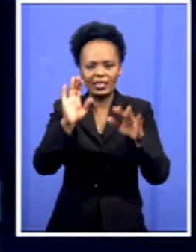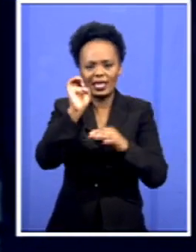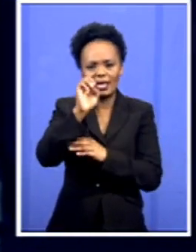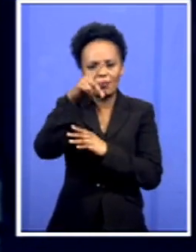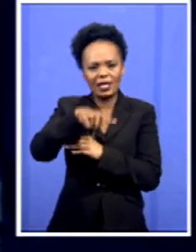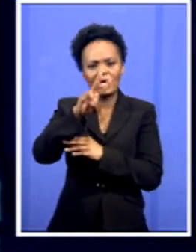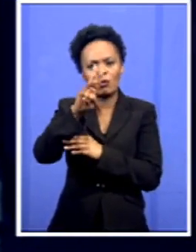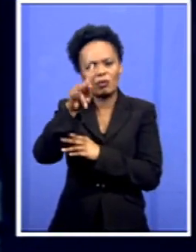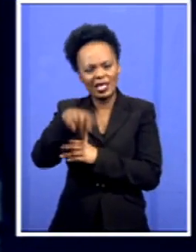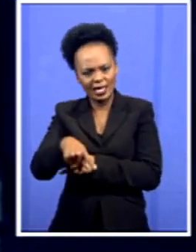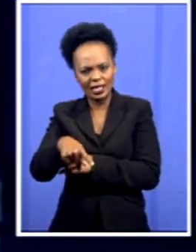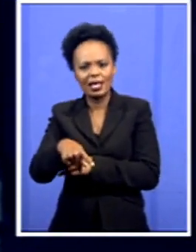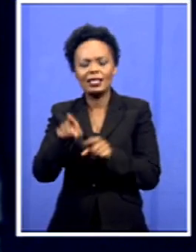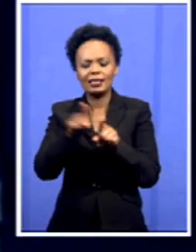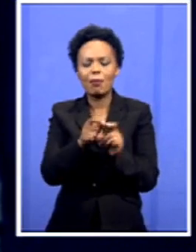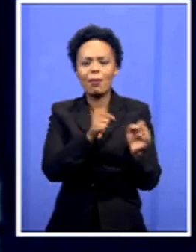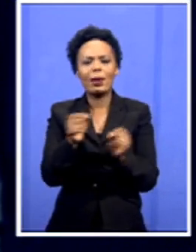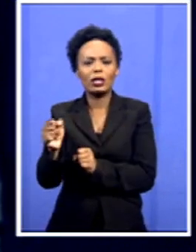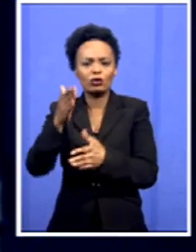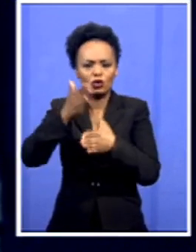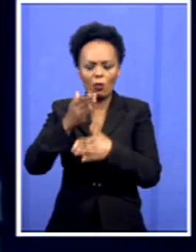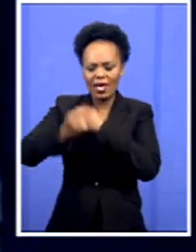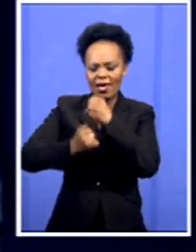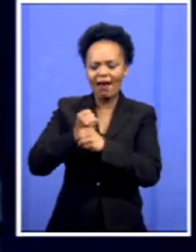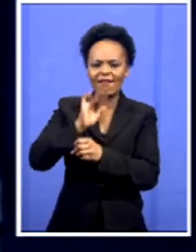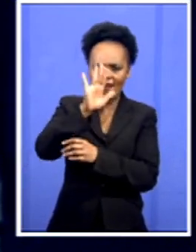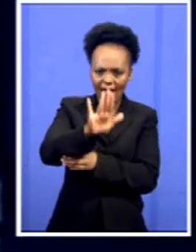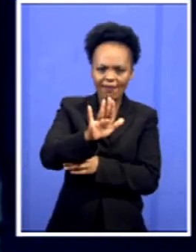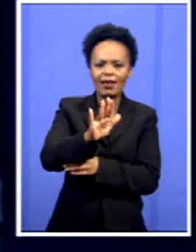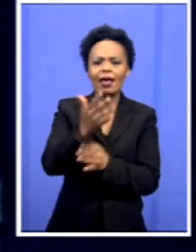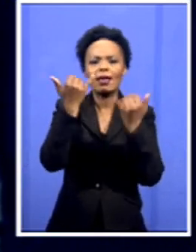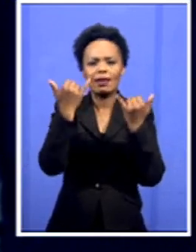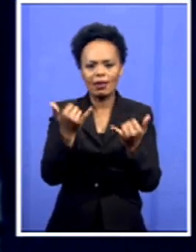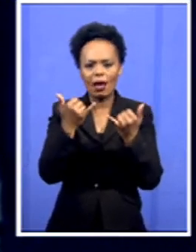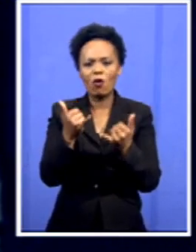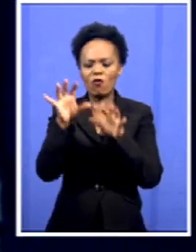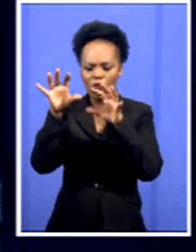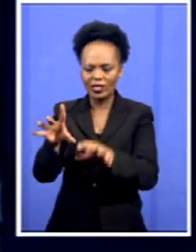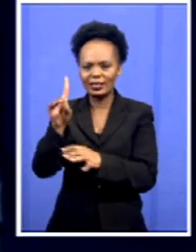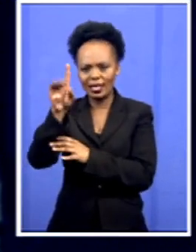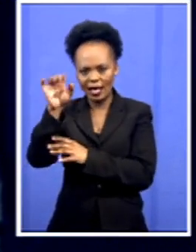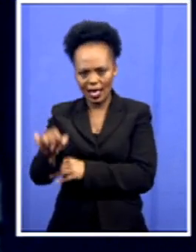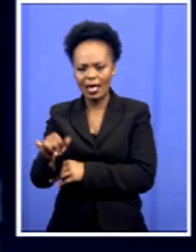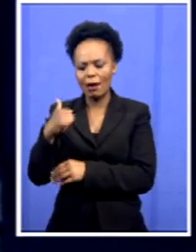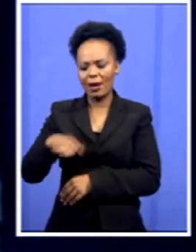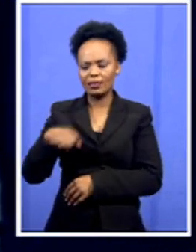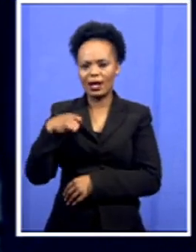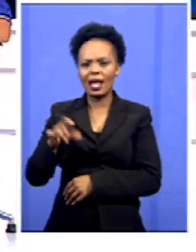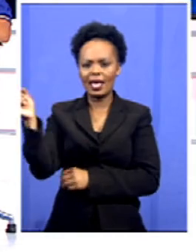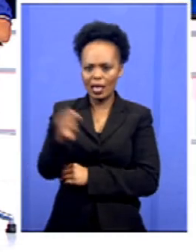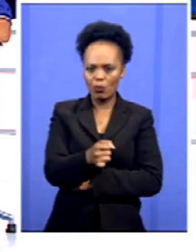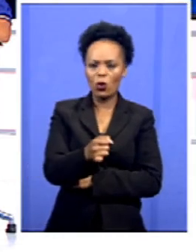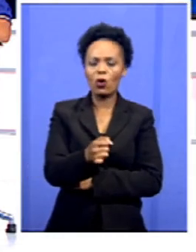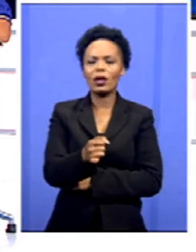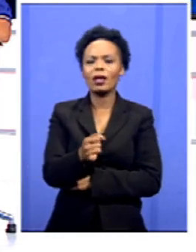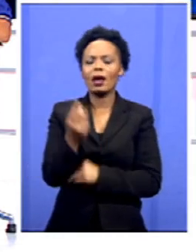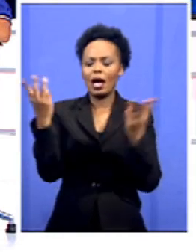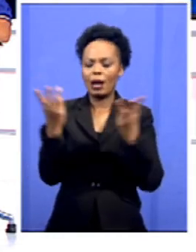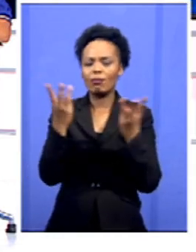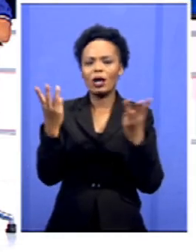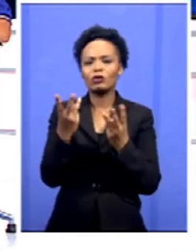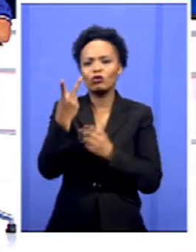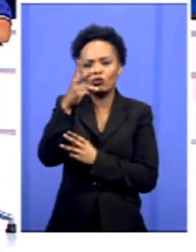permanent jobs, I think in the past 5 years we have managed to force the DA-led municipality to employ around about 20